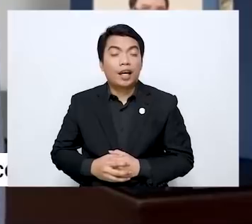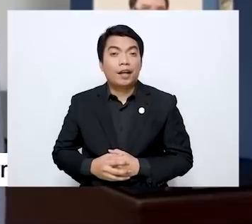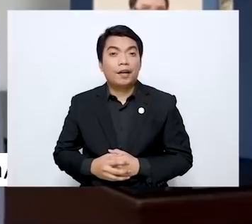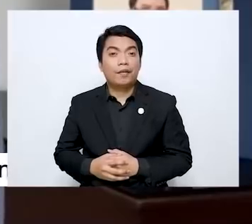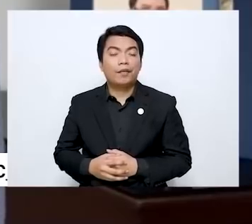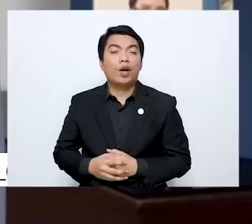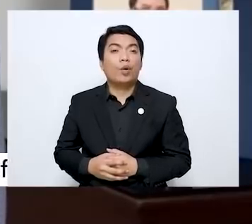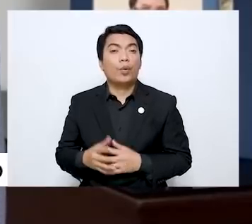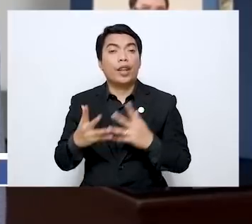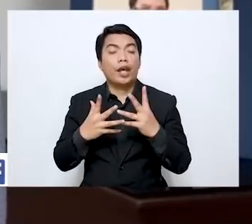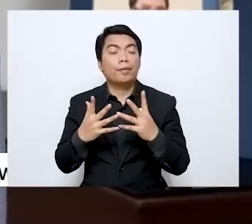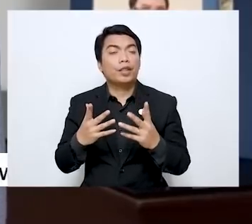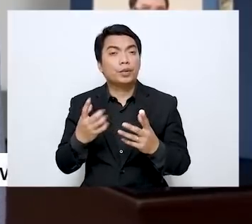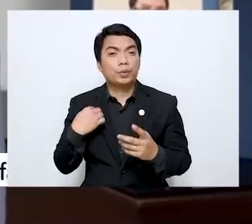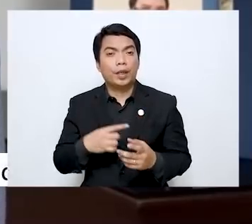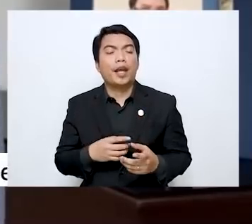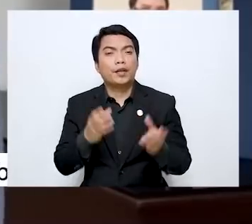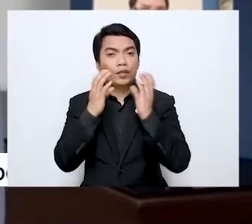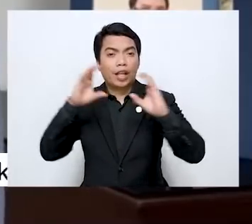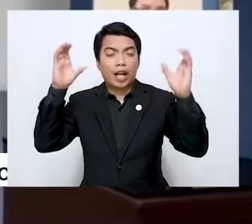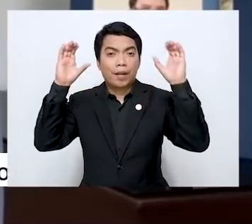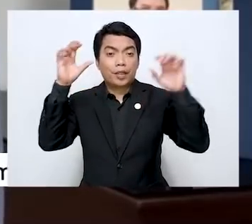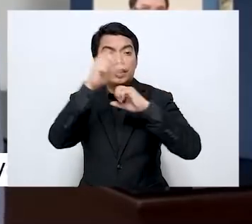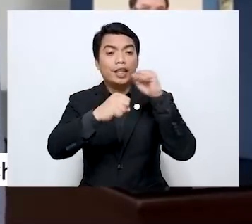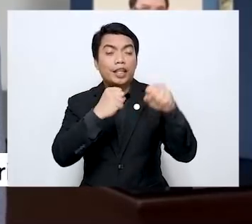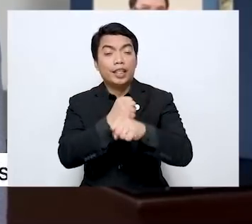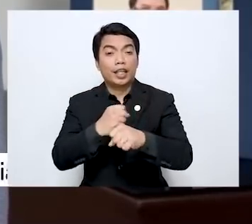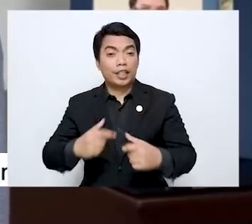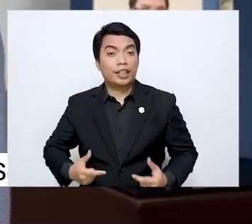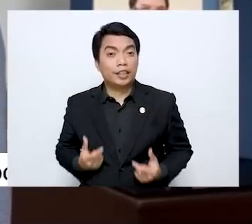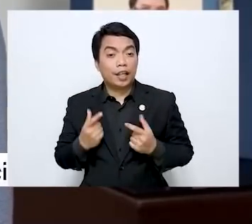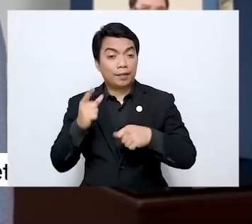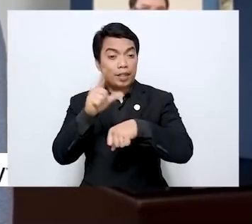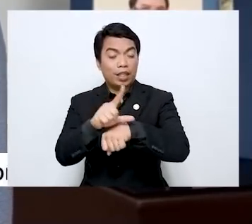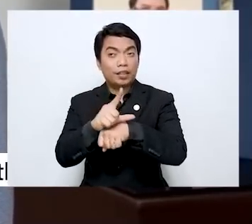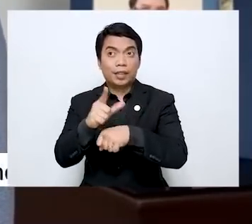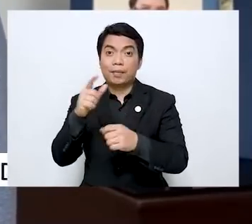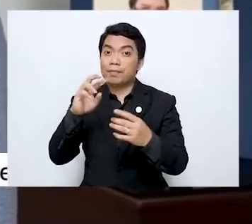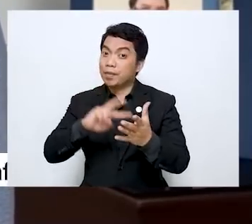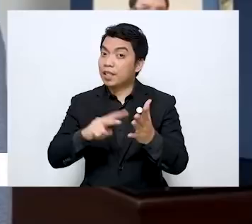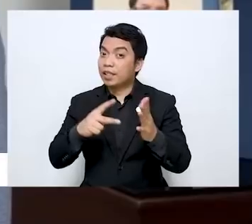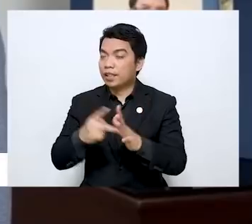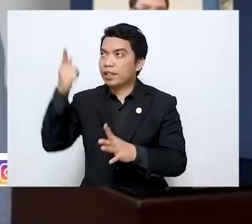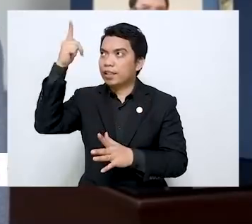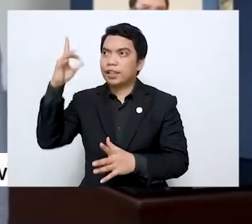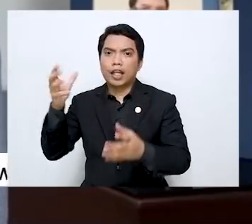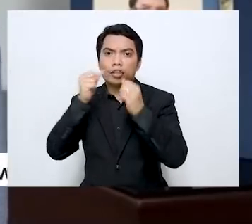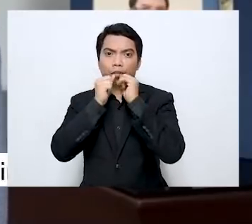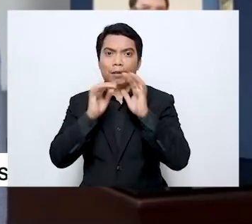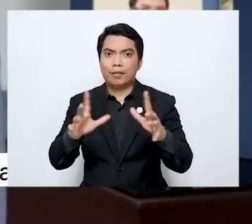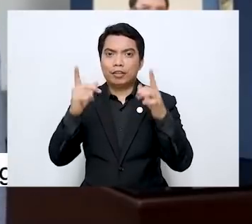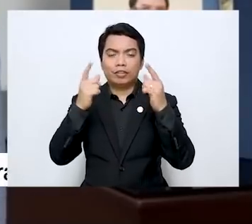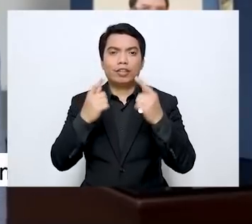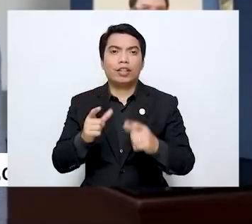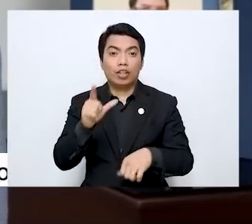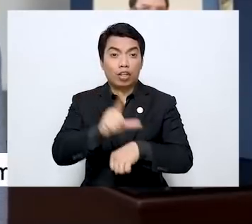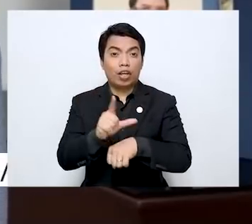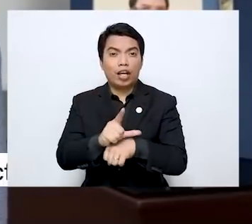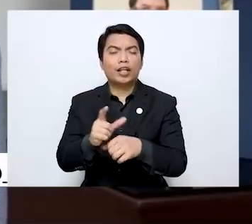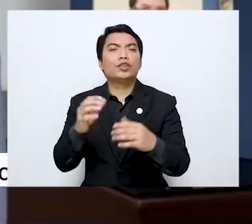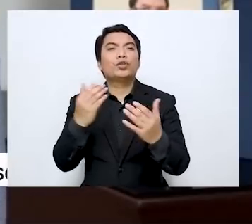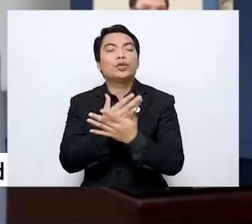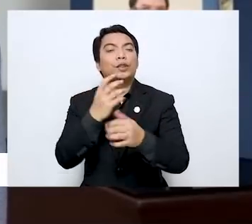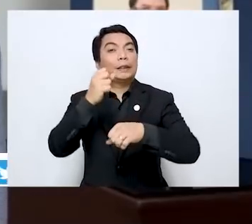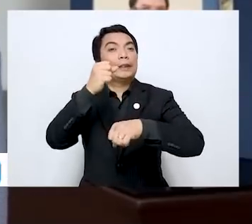whenever we celebrate another year in the life of a locale, it means that God has blessed the locale with another year